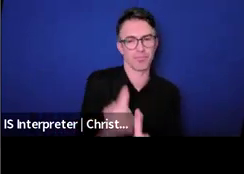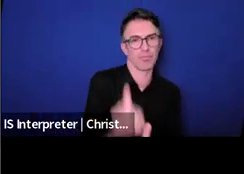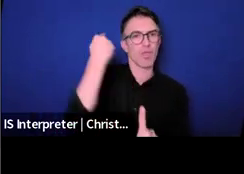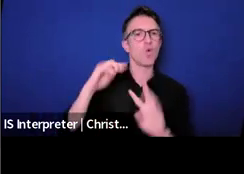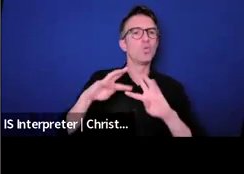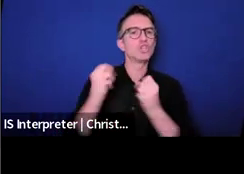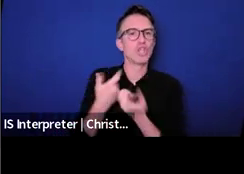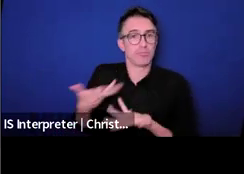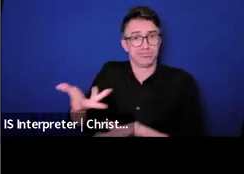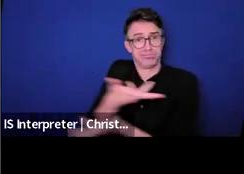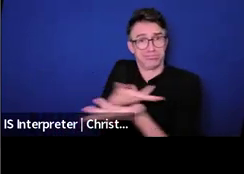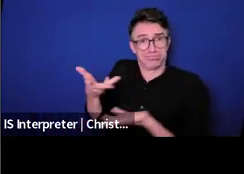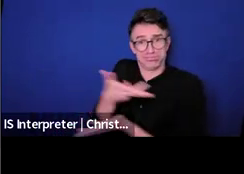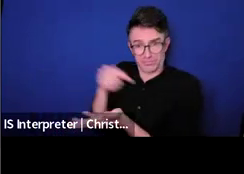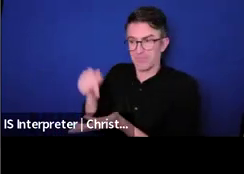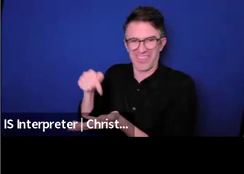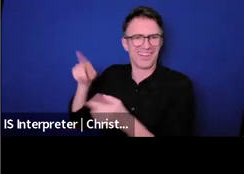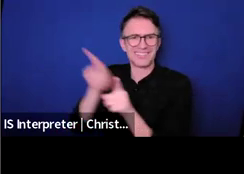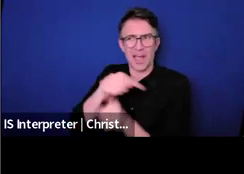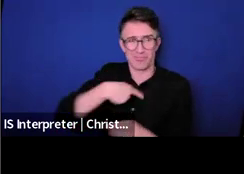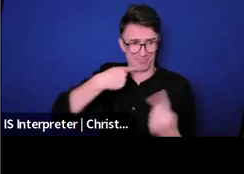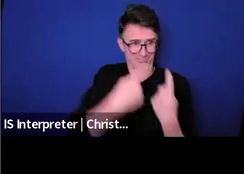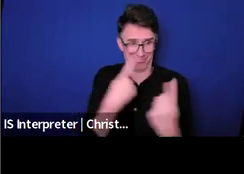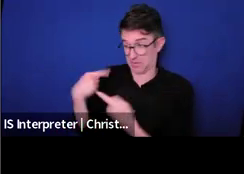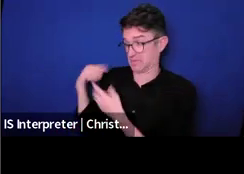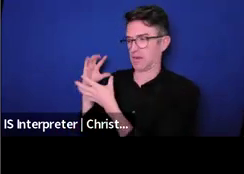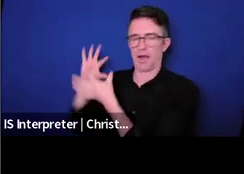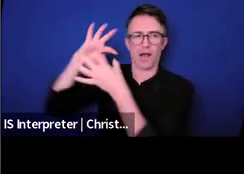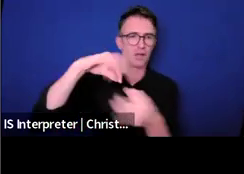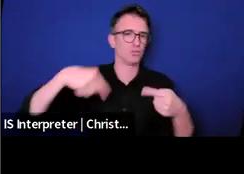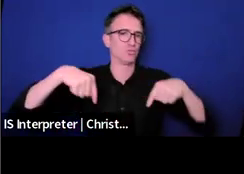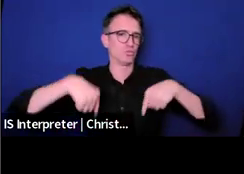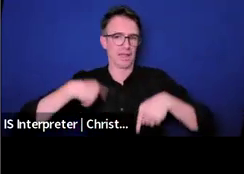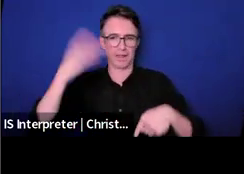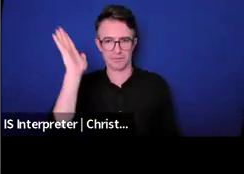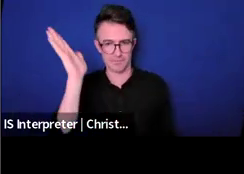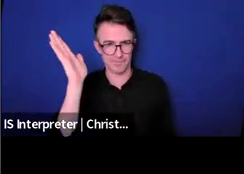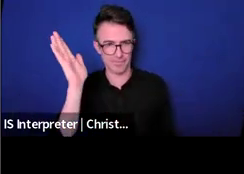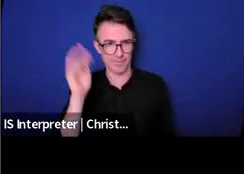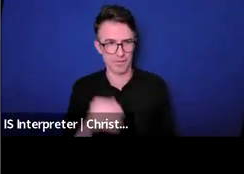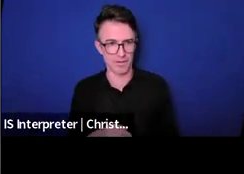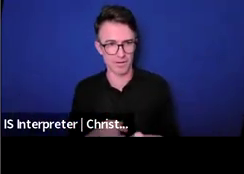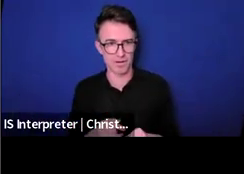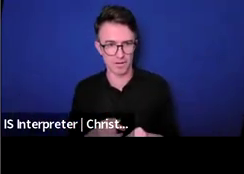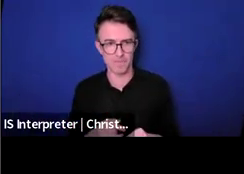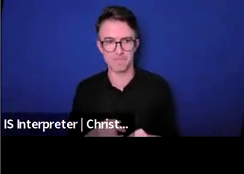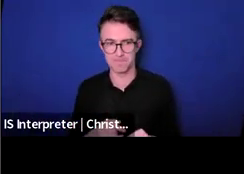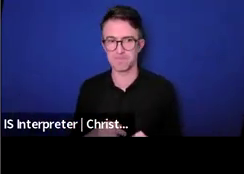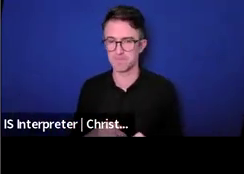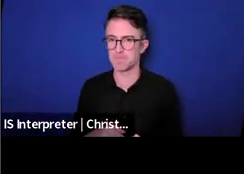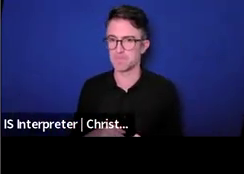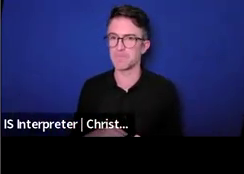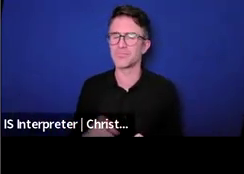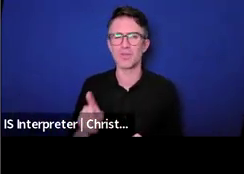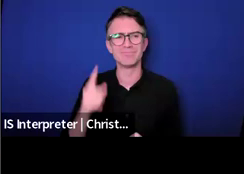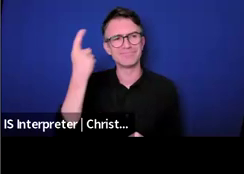the idea of bringing in this train of thought was on thinking about why it is a system. And